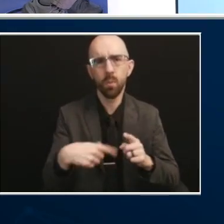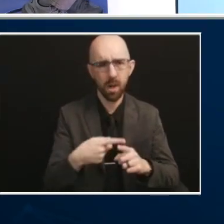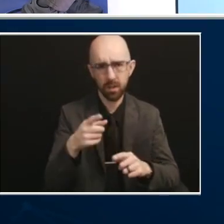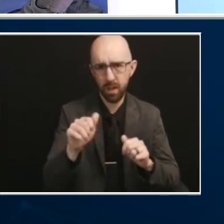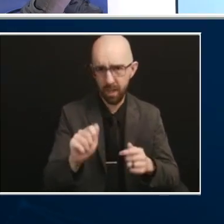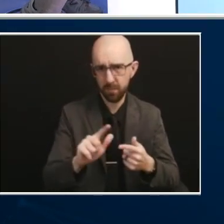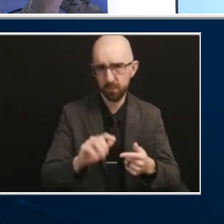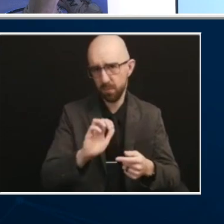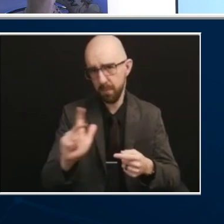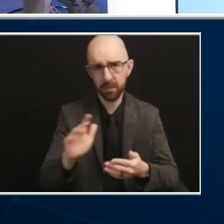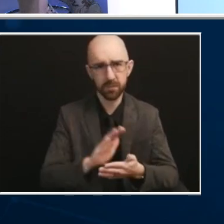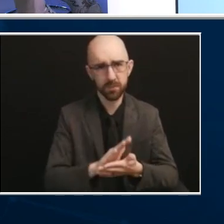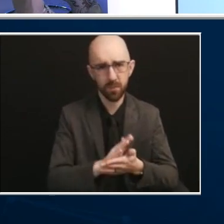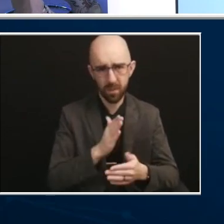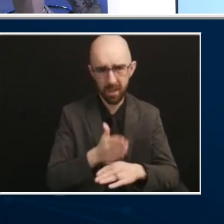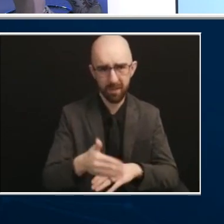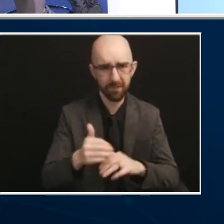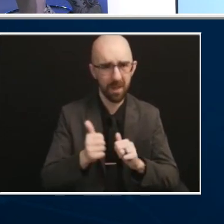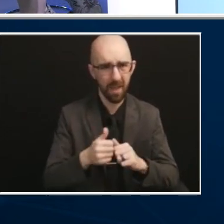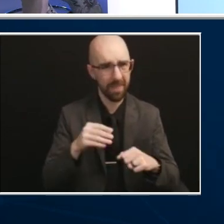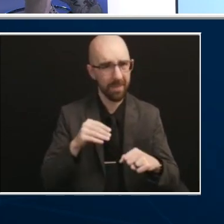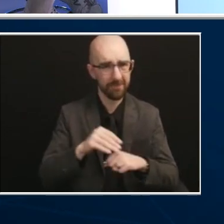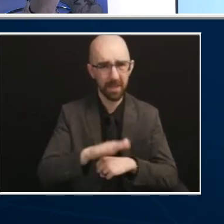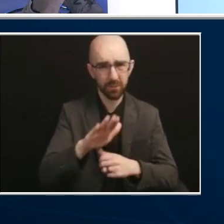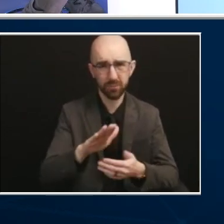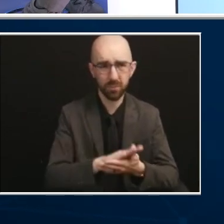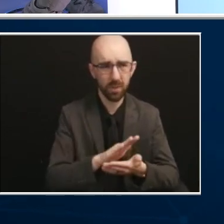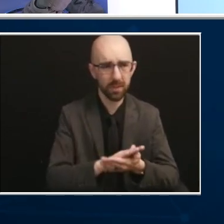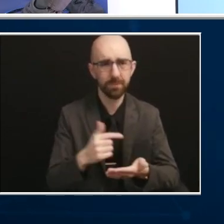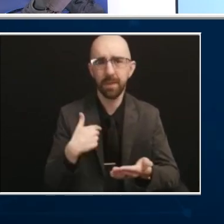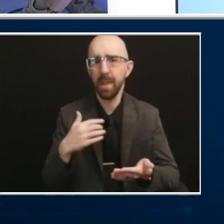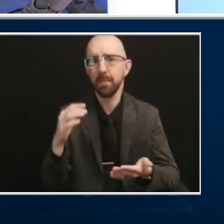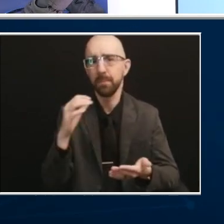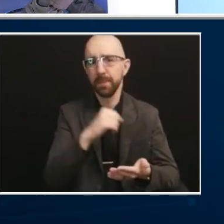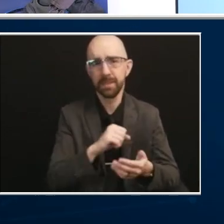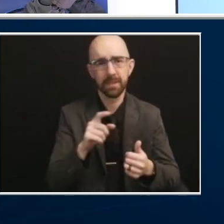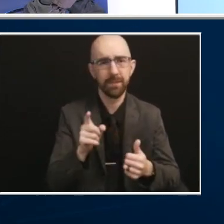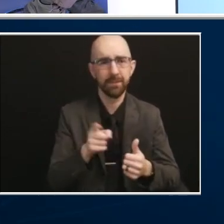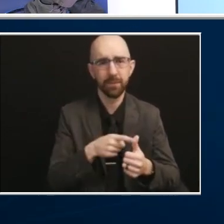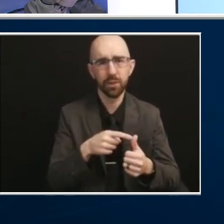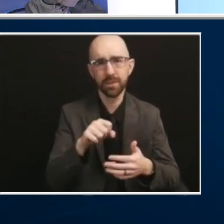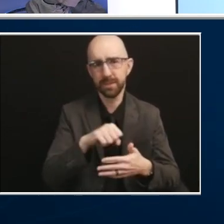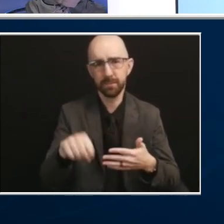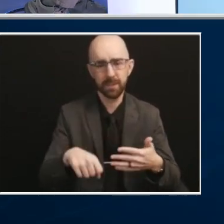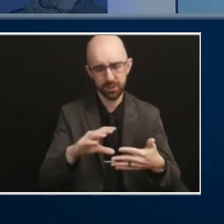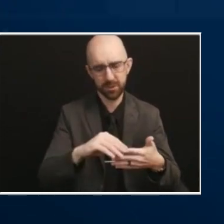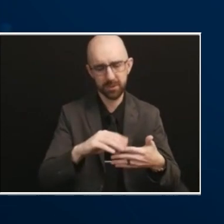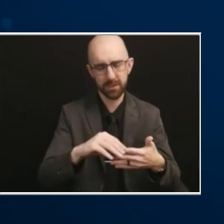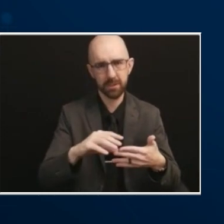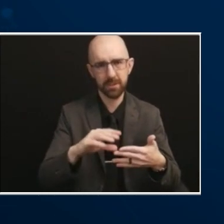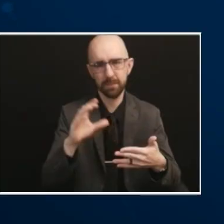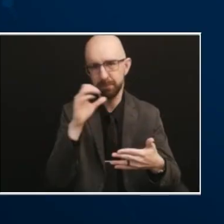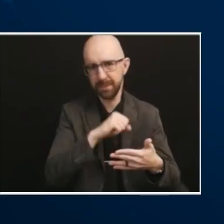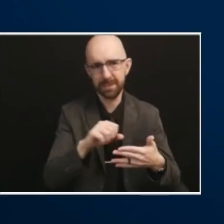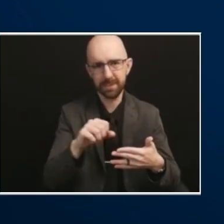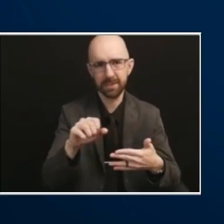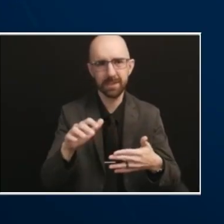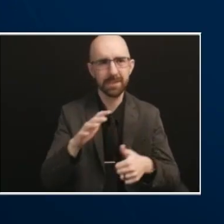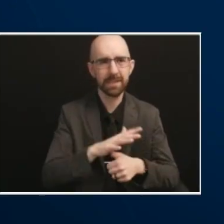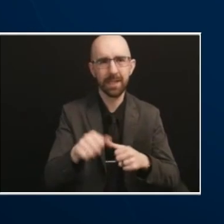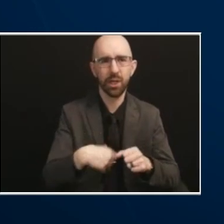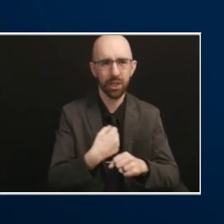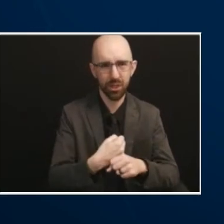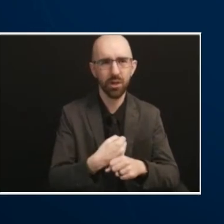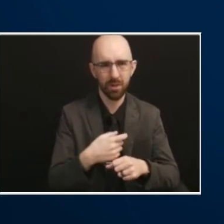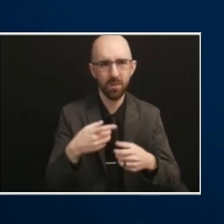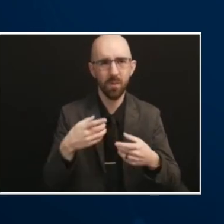How did it affect your school? So I missed the first semester of my senior year, or while I was there,